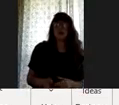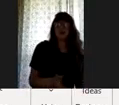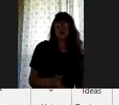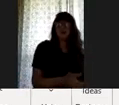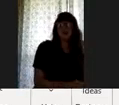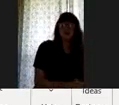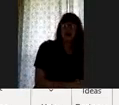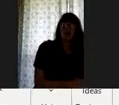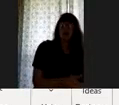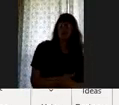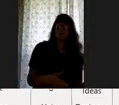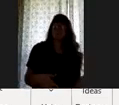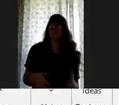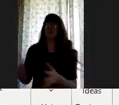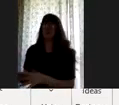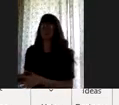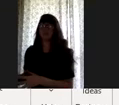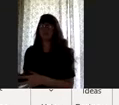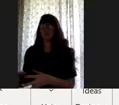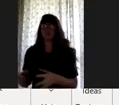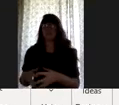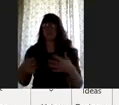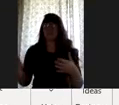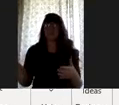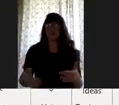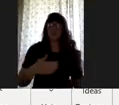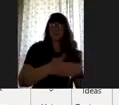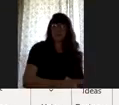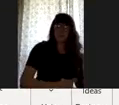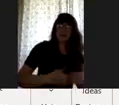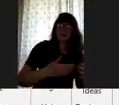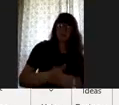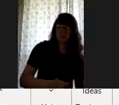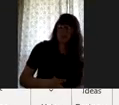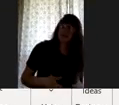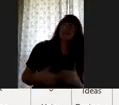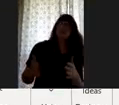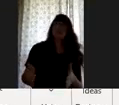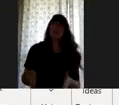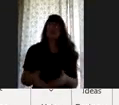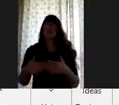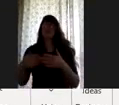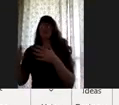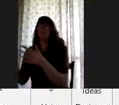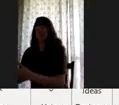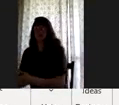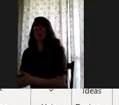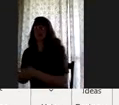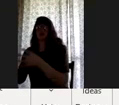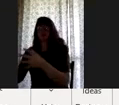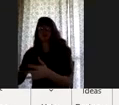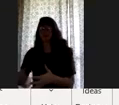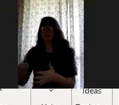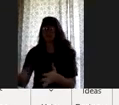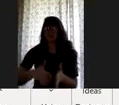It's not saying that you have hoped or that you will experience it, but it's saying that the perseverance is proven the character, and then proven character is now going to